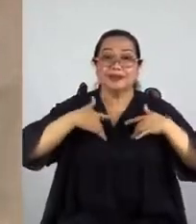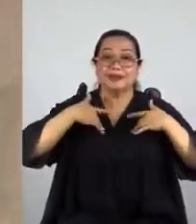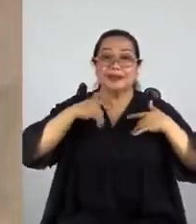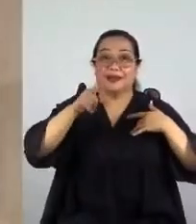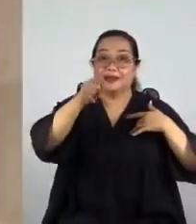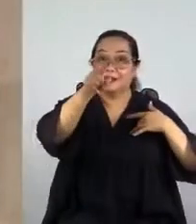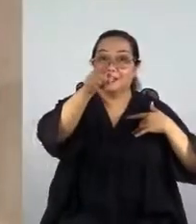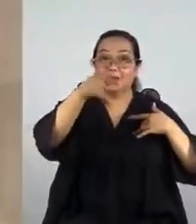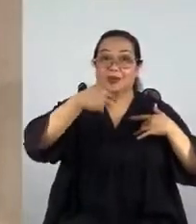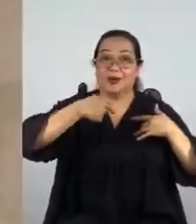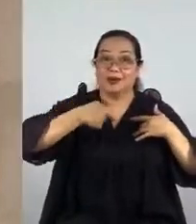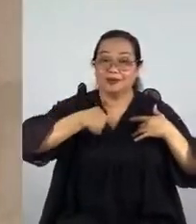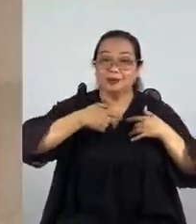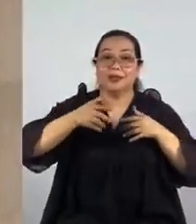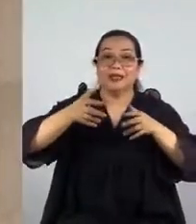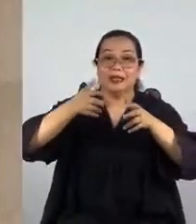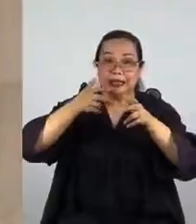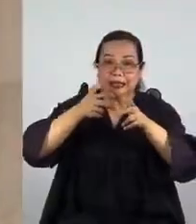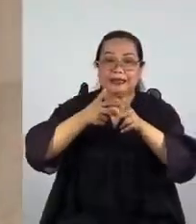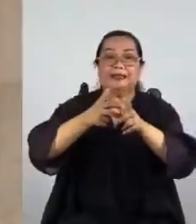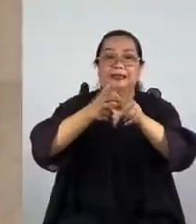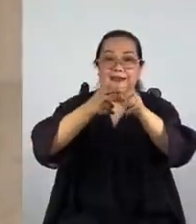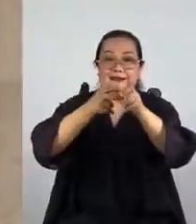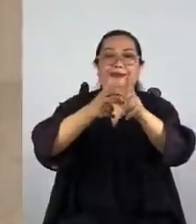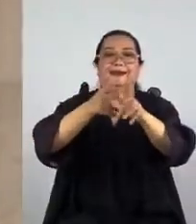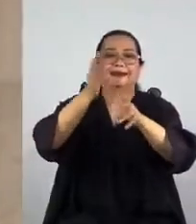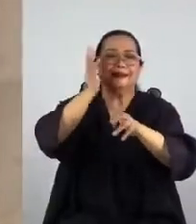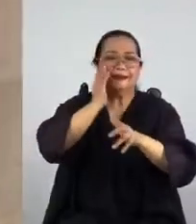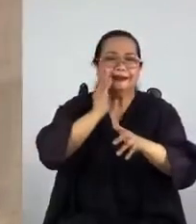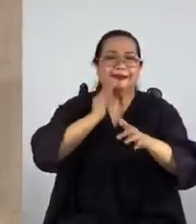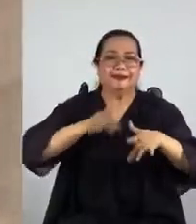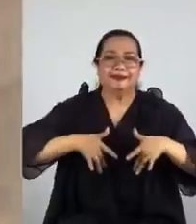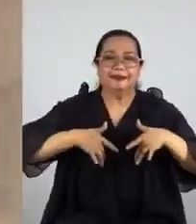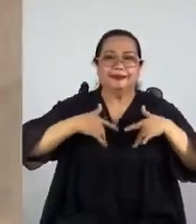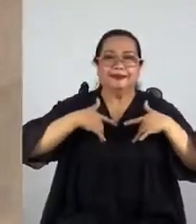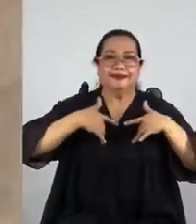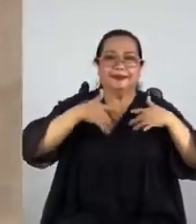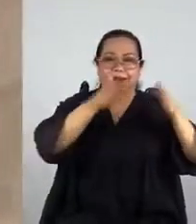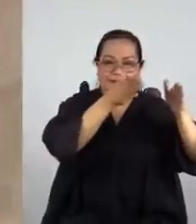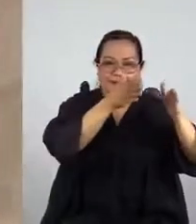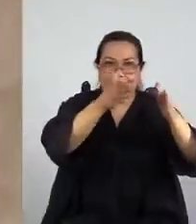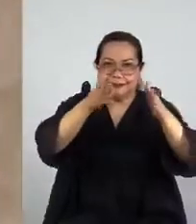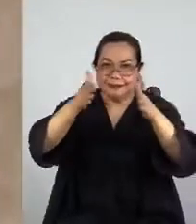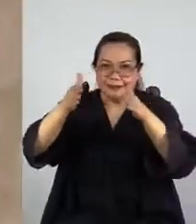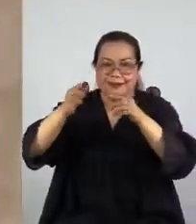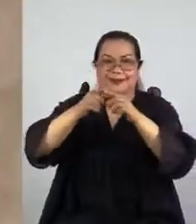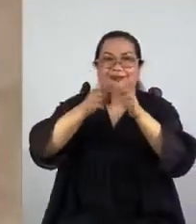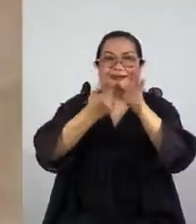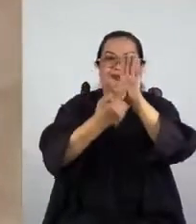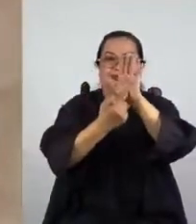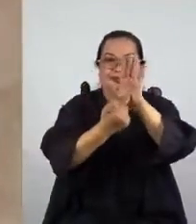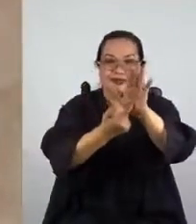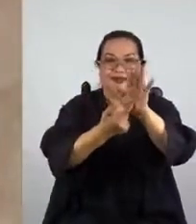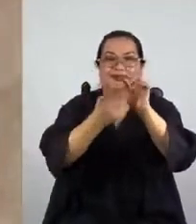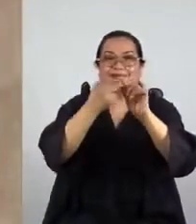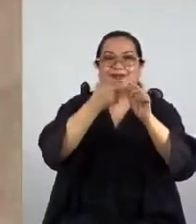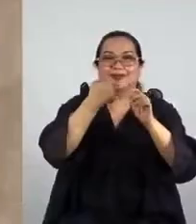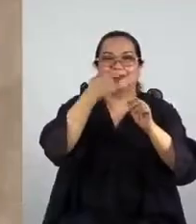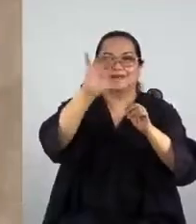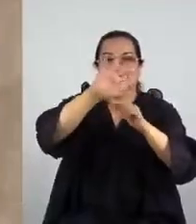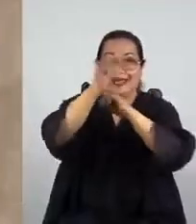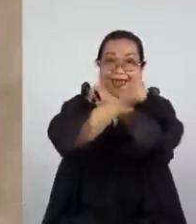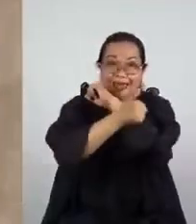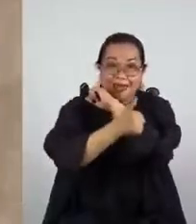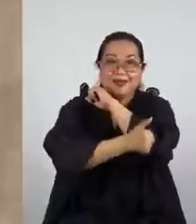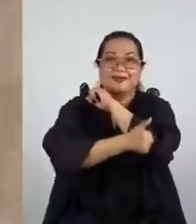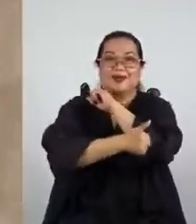us run with endurance the race that is set before us. Each of the exemplars of faith had a similar race to